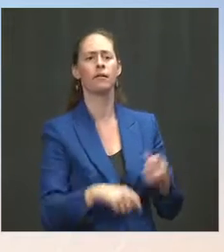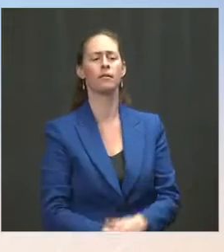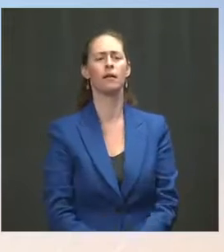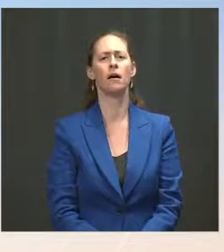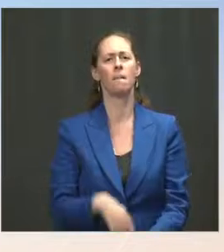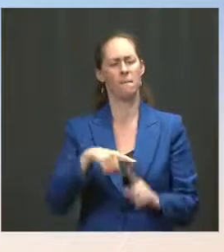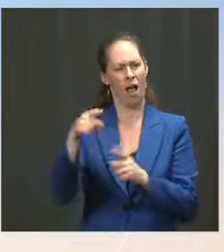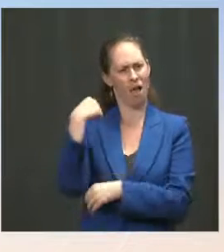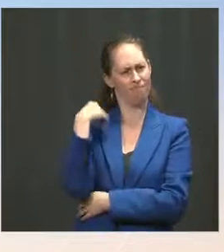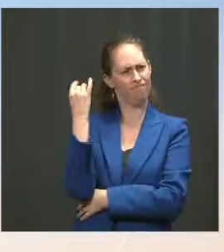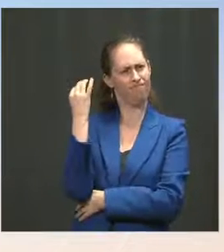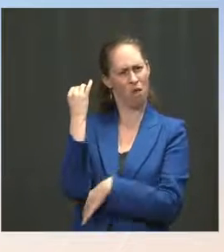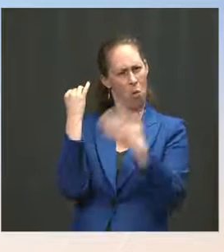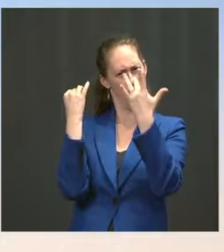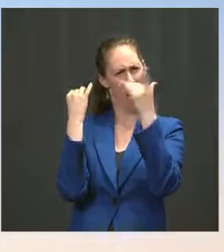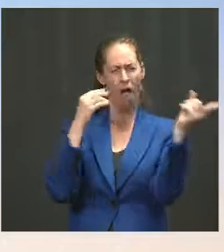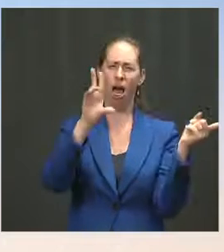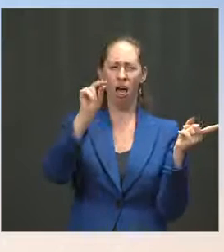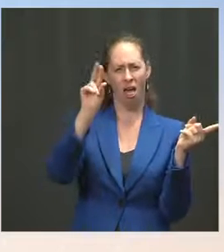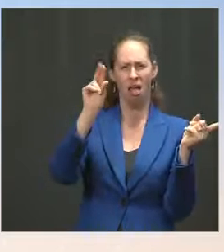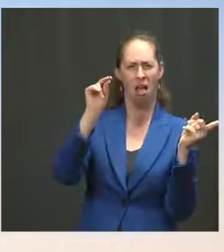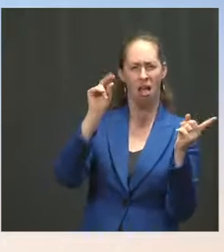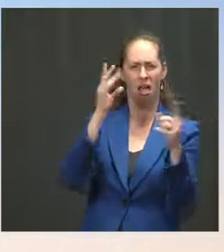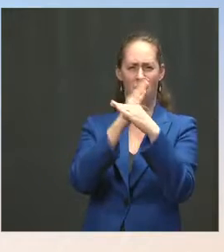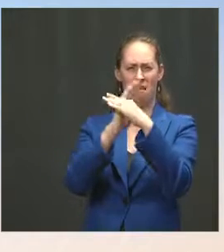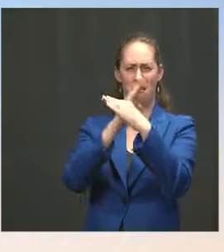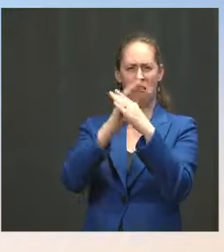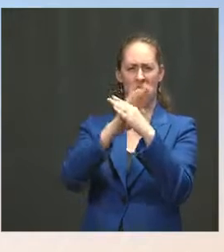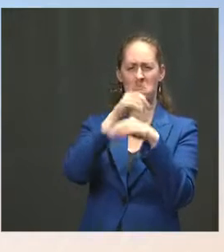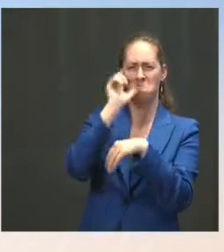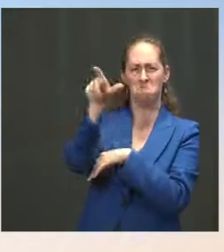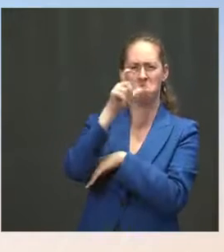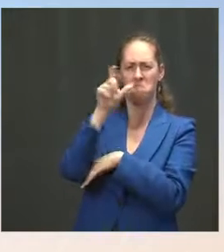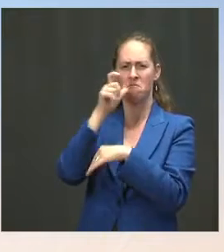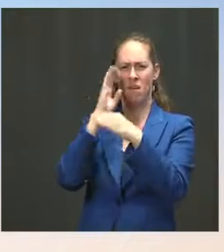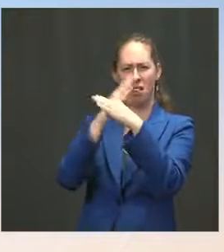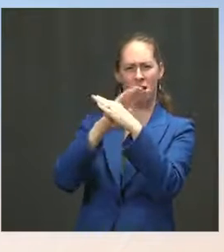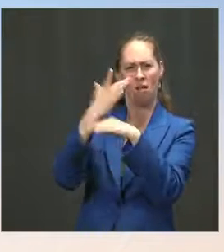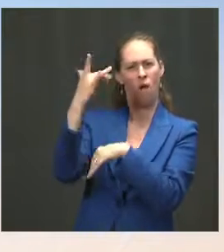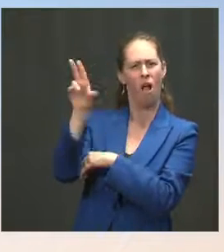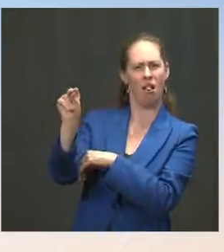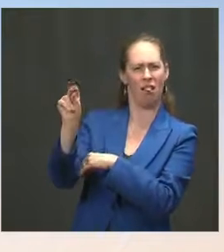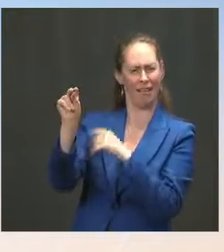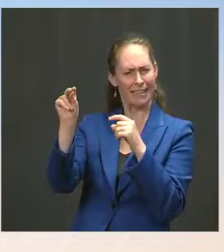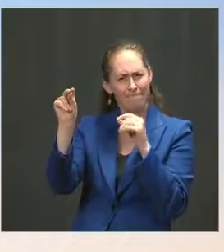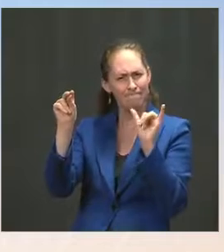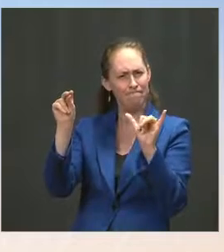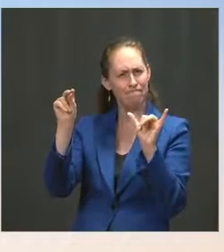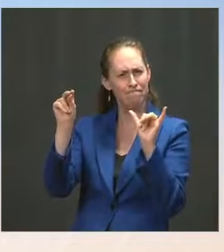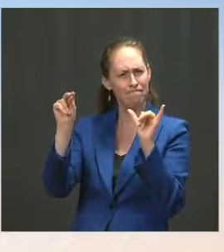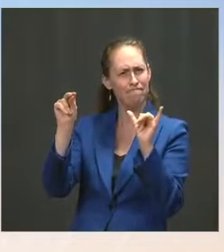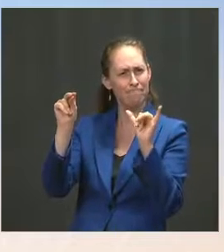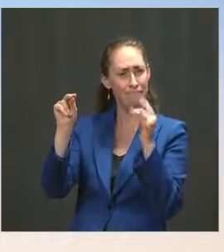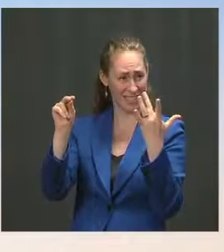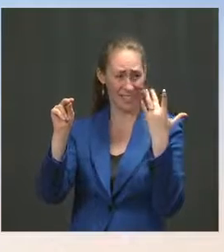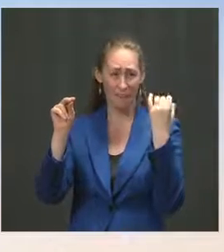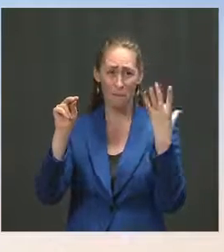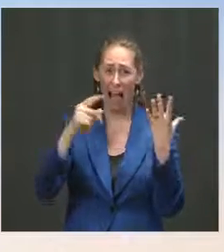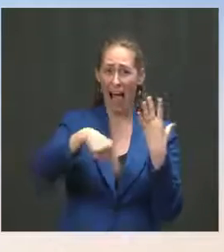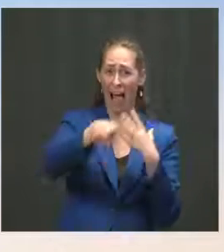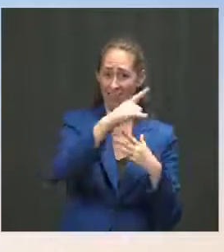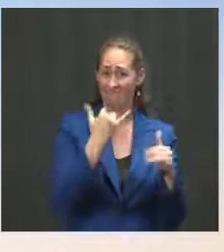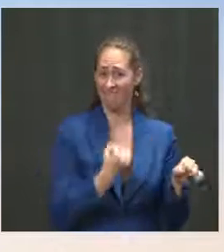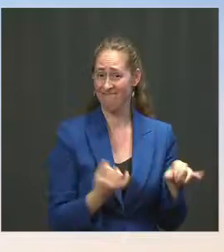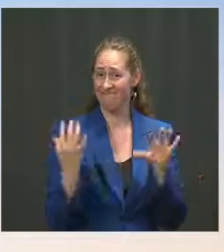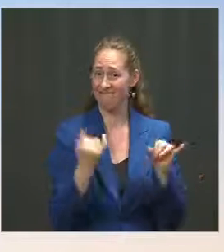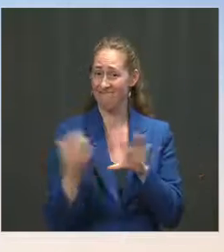when you clearly need those in your state, given the percentage of hospitalizations that are occurring in Florida? Do you think it's feasible the governor was